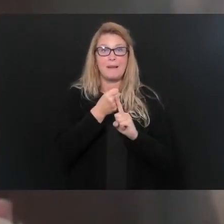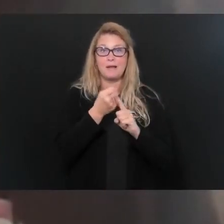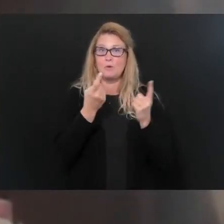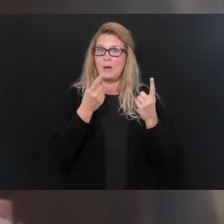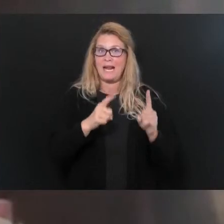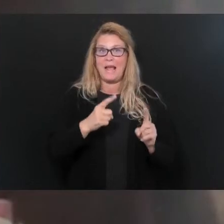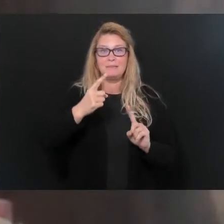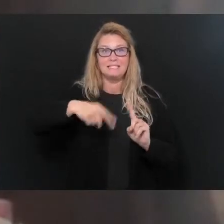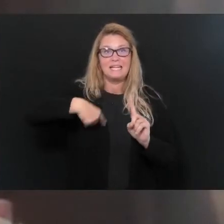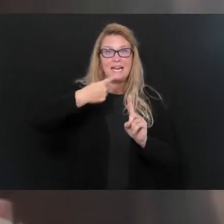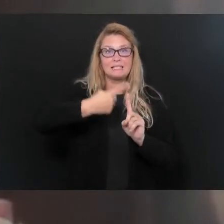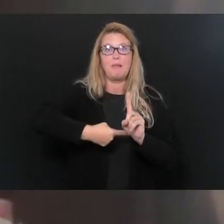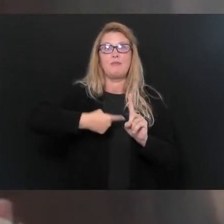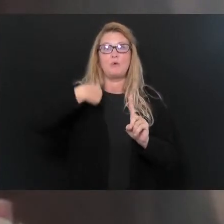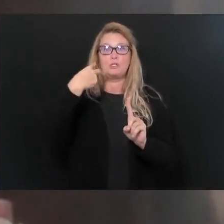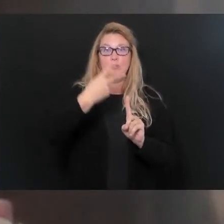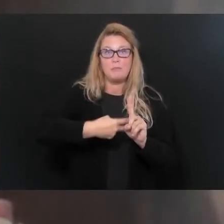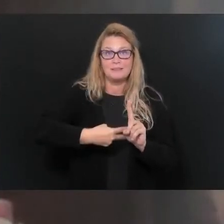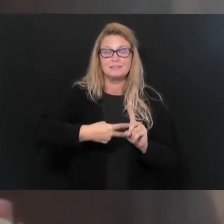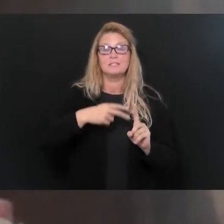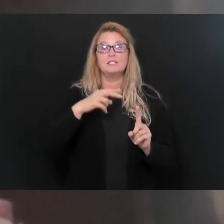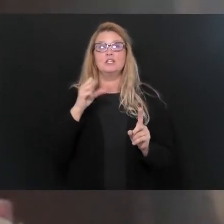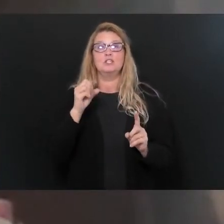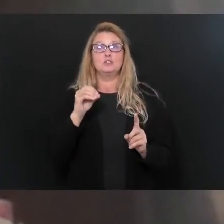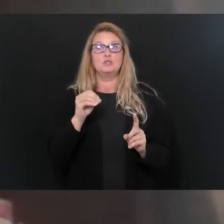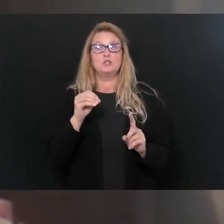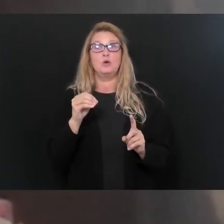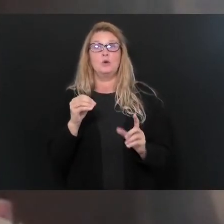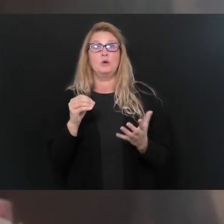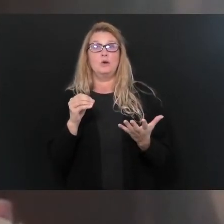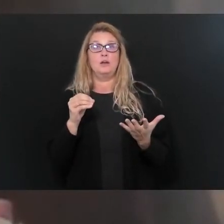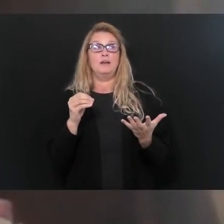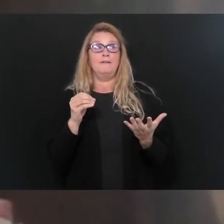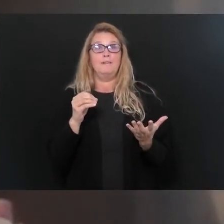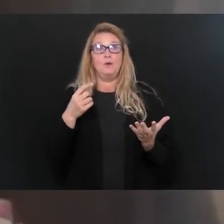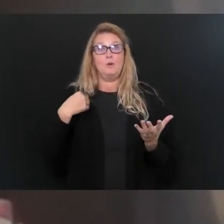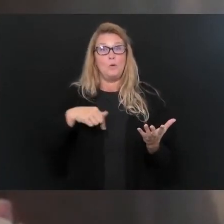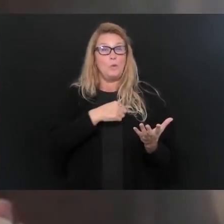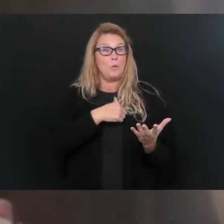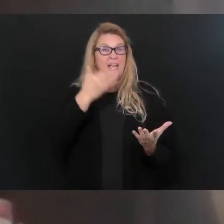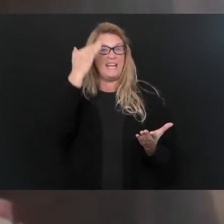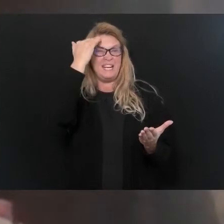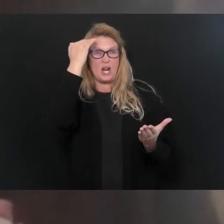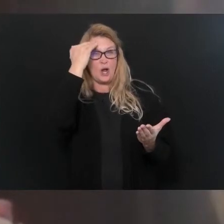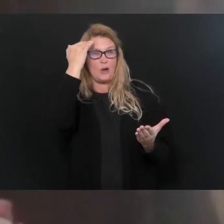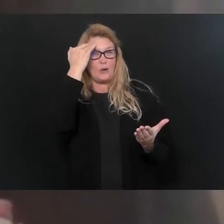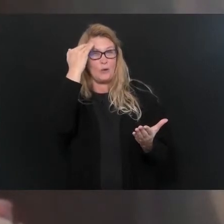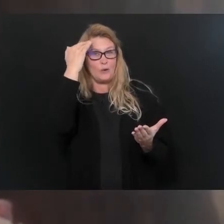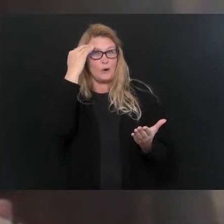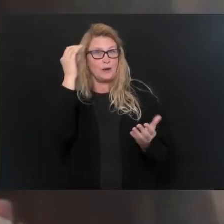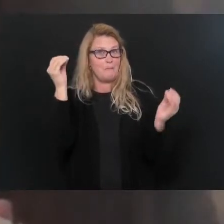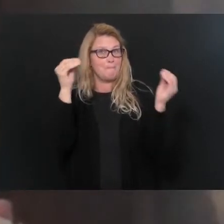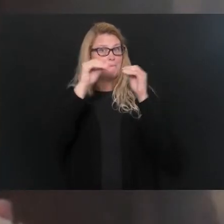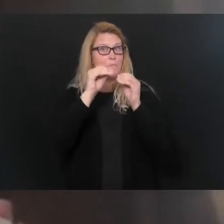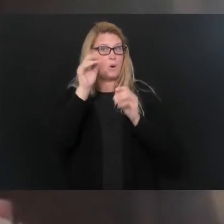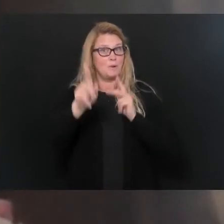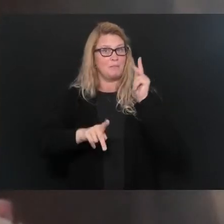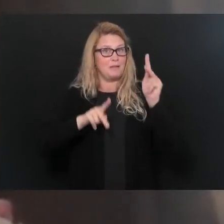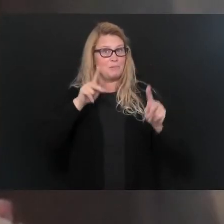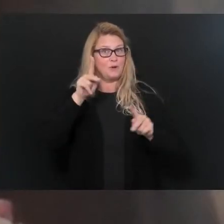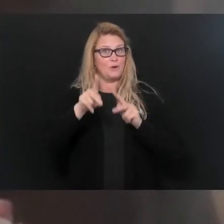month or 2 months. So from cell phone mobility data, we know that there's more people so